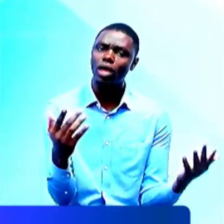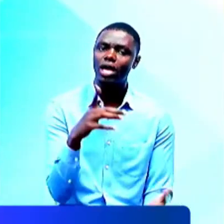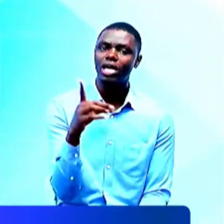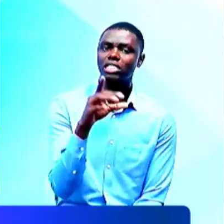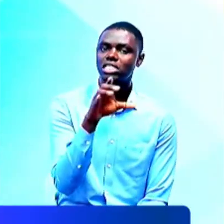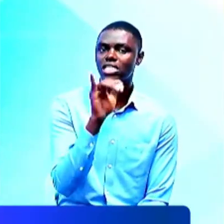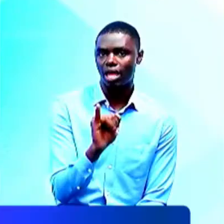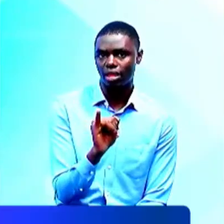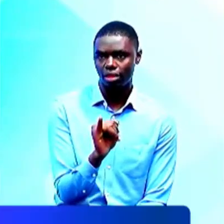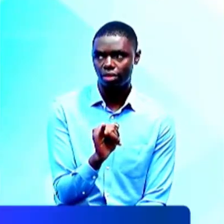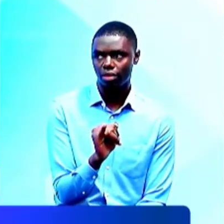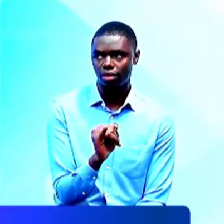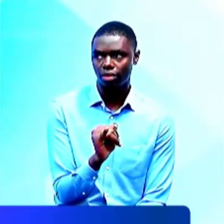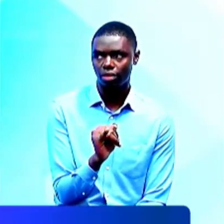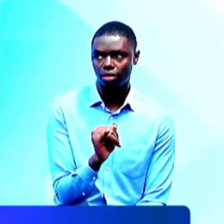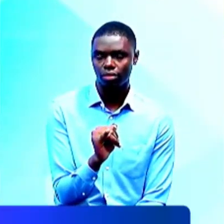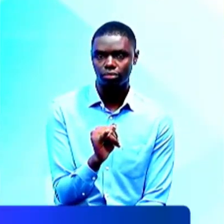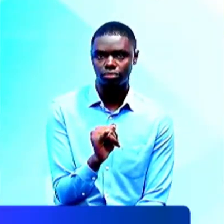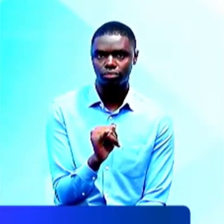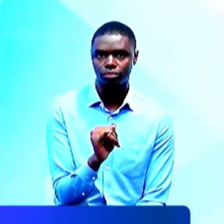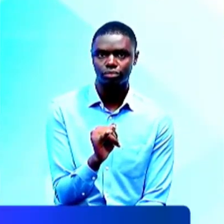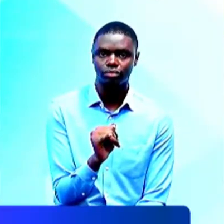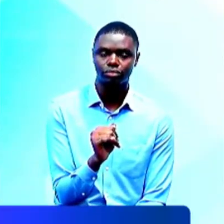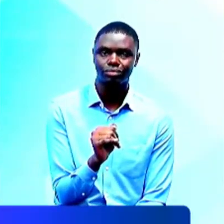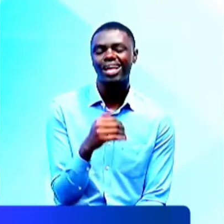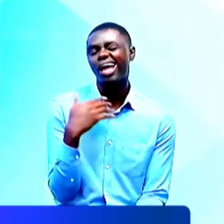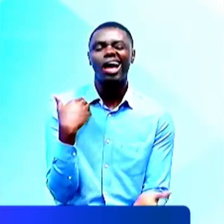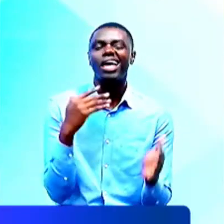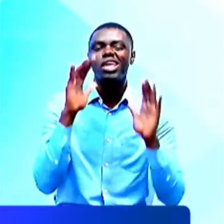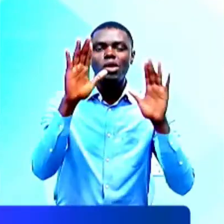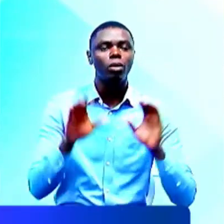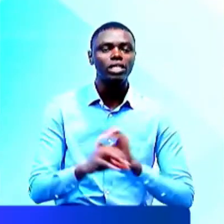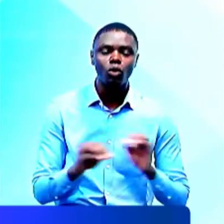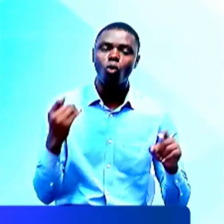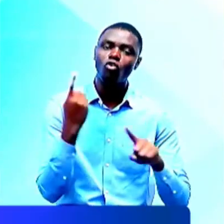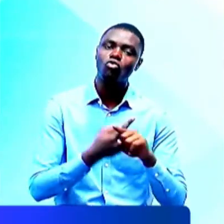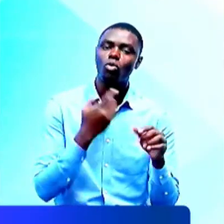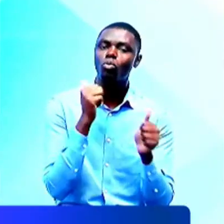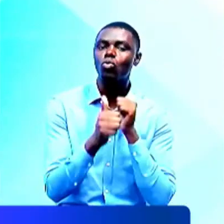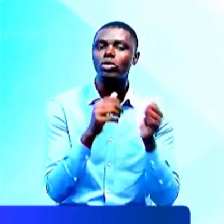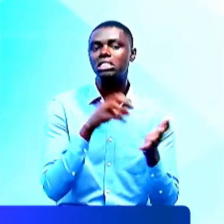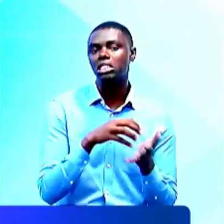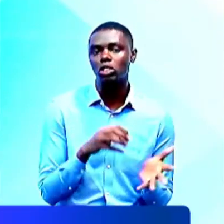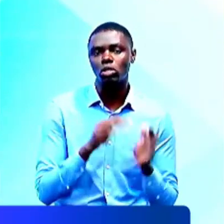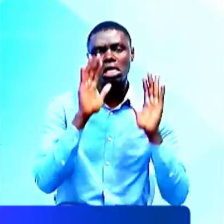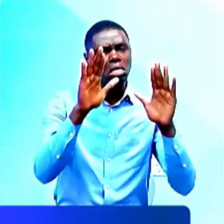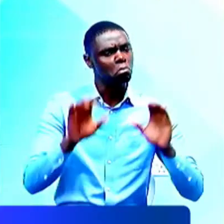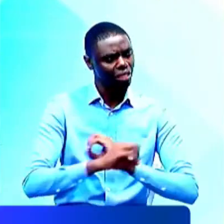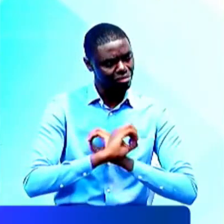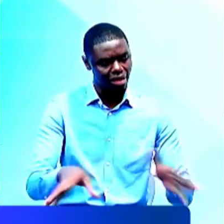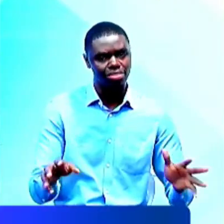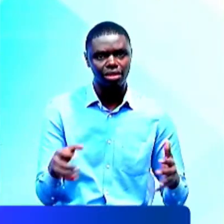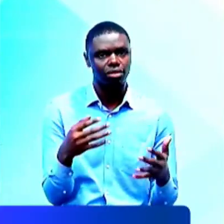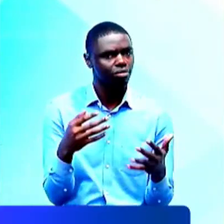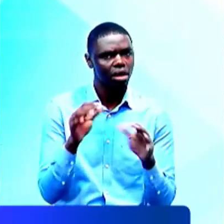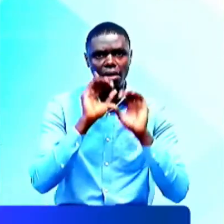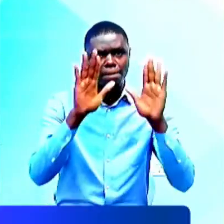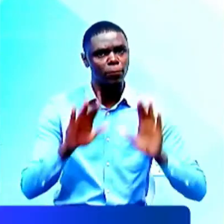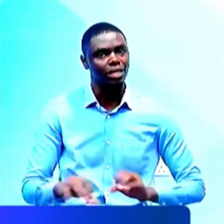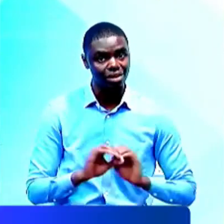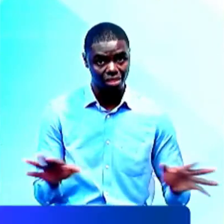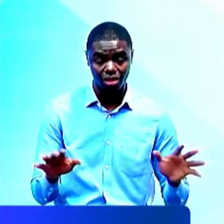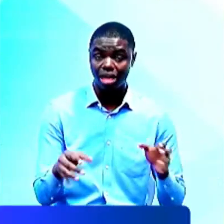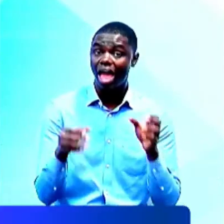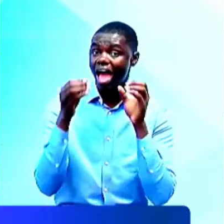which station? That is from which station? Now, it does not matter from which station. It does not really matter from which station, as